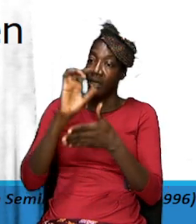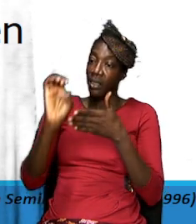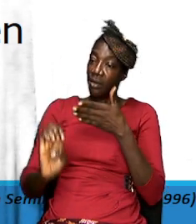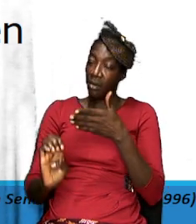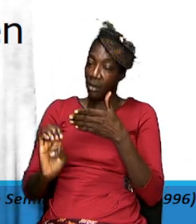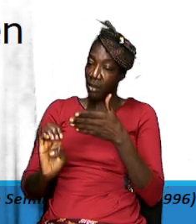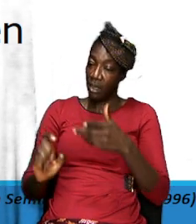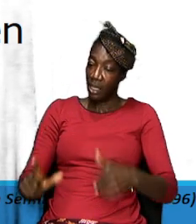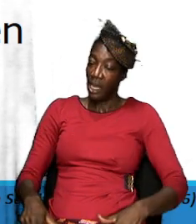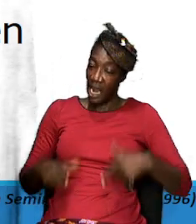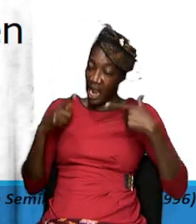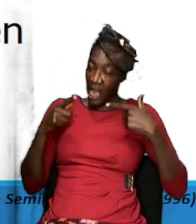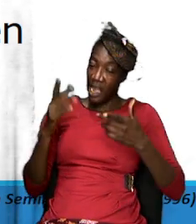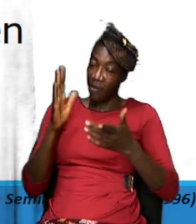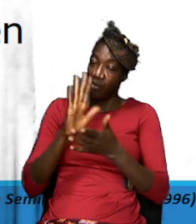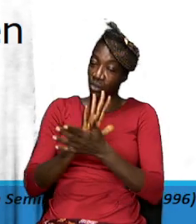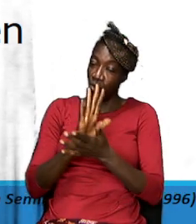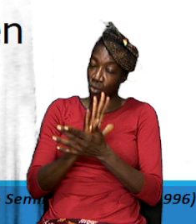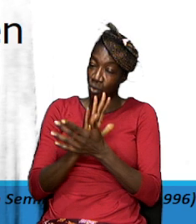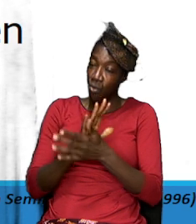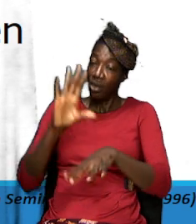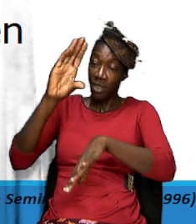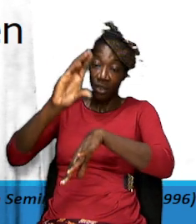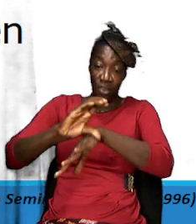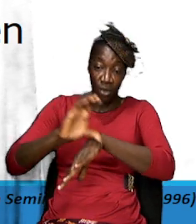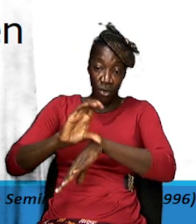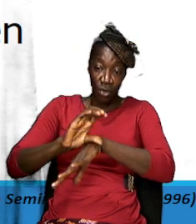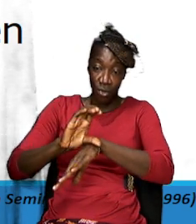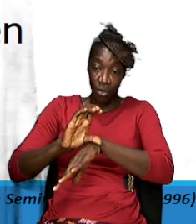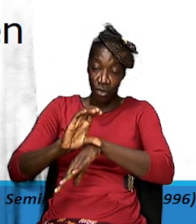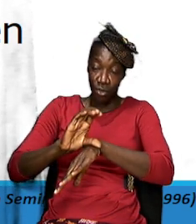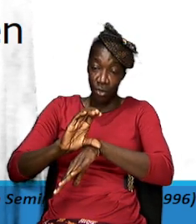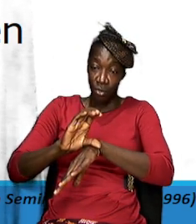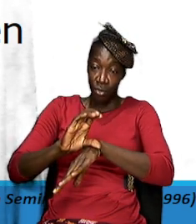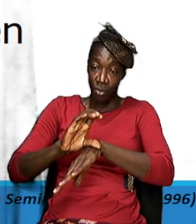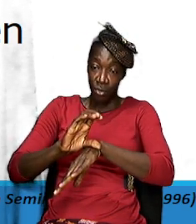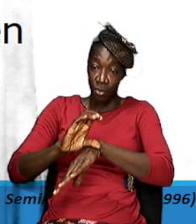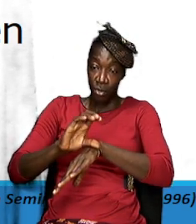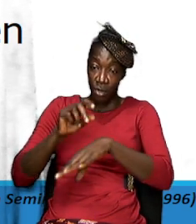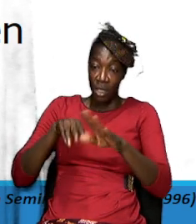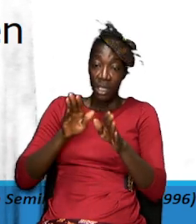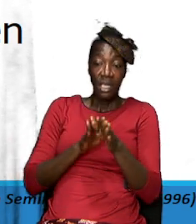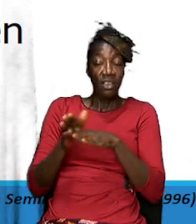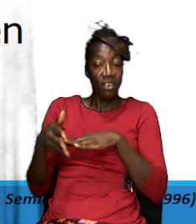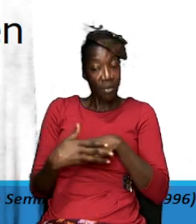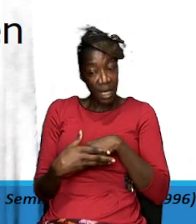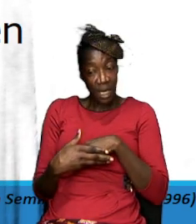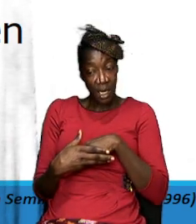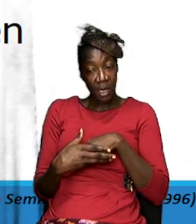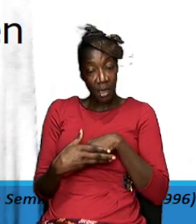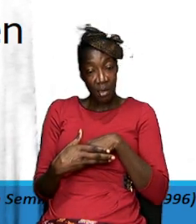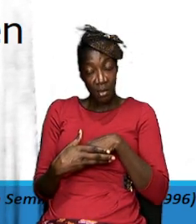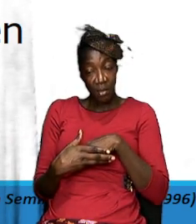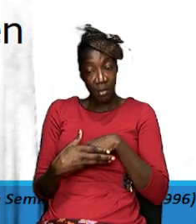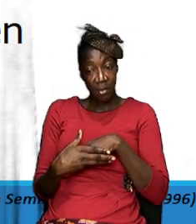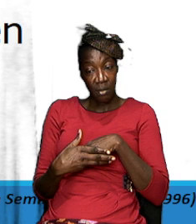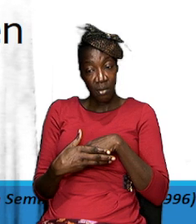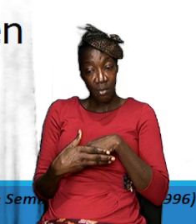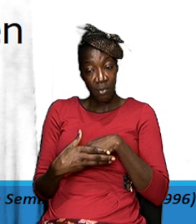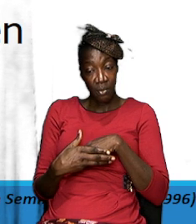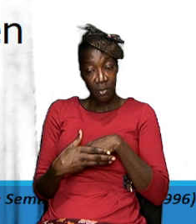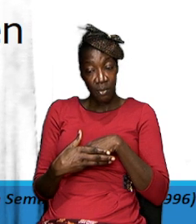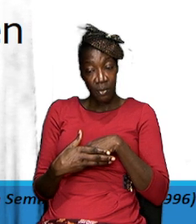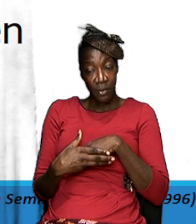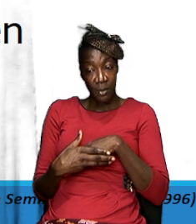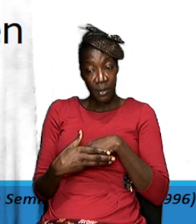the will of God be done in school we pray that the will of God be done in church we pray that the will of God be done in Jamaica and Ireland we pray that the will of God be done